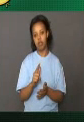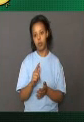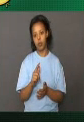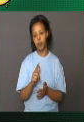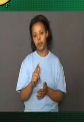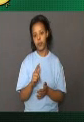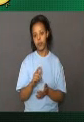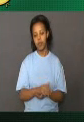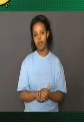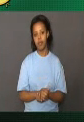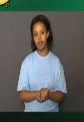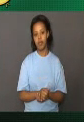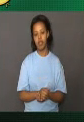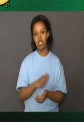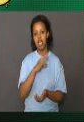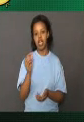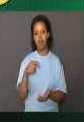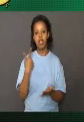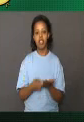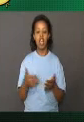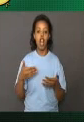become the building blocks for the